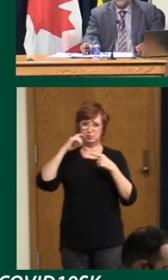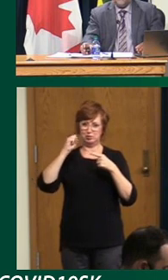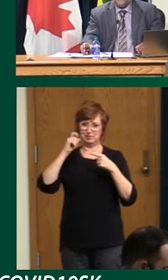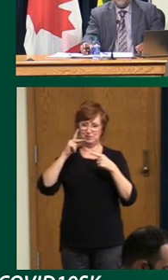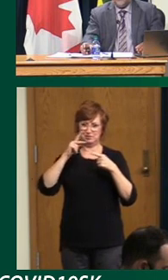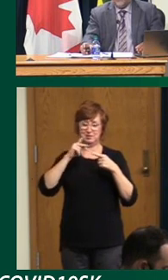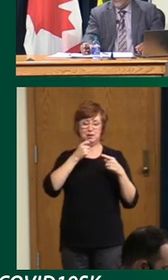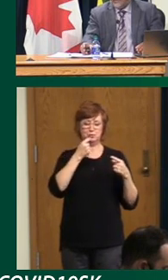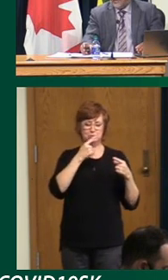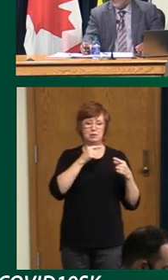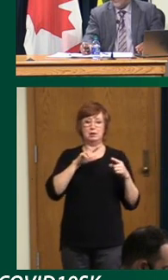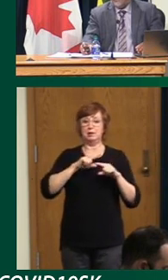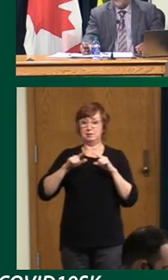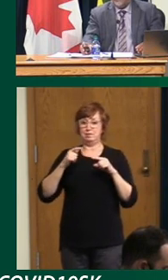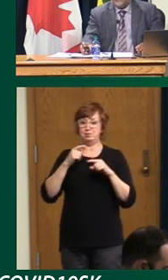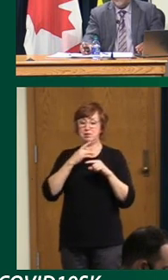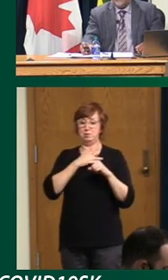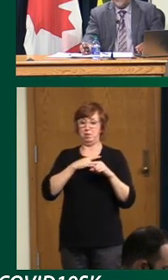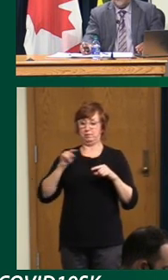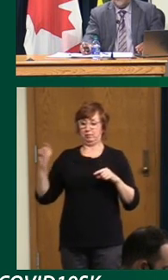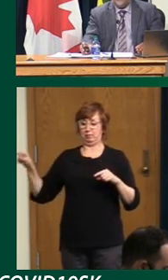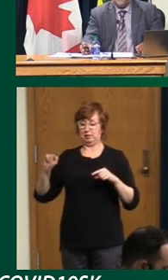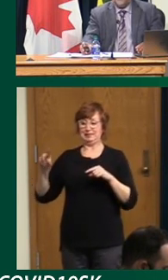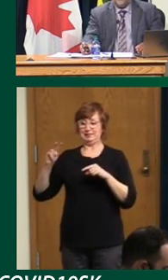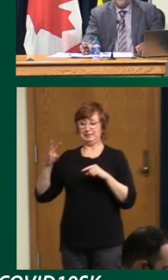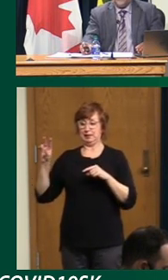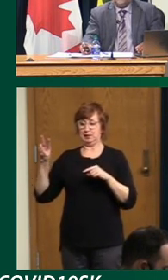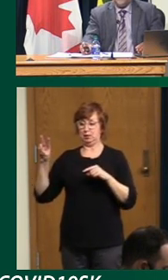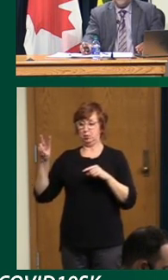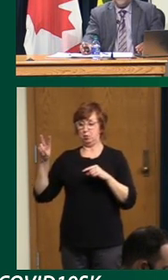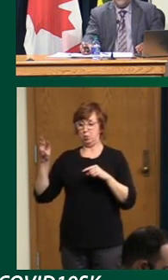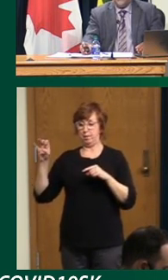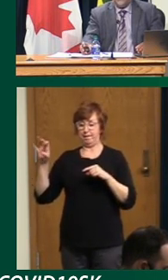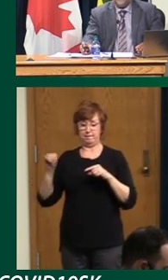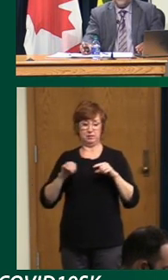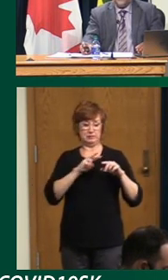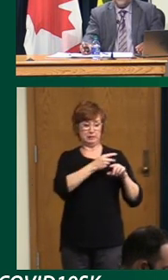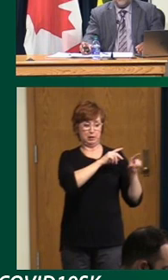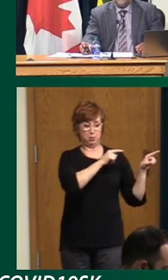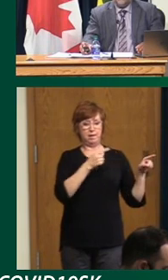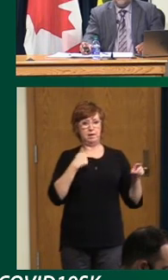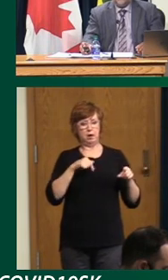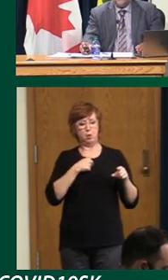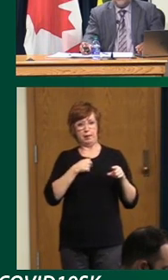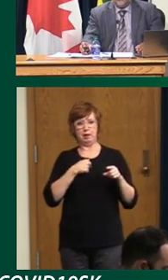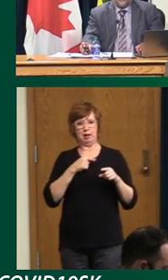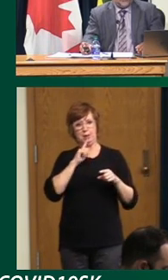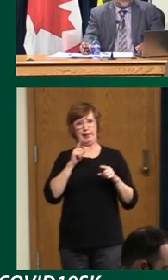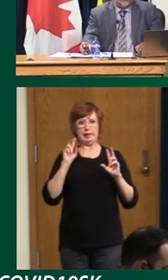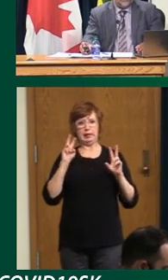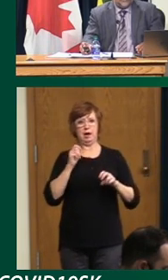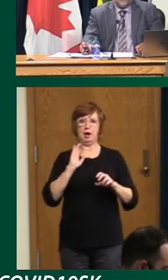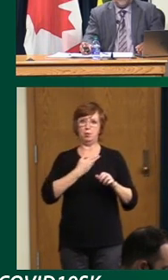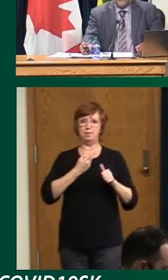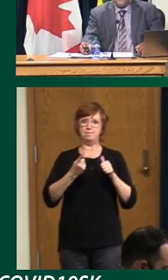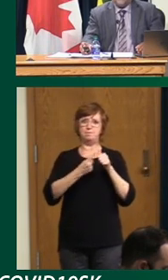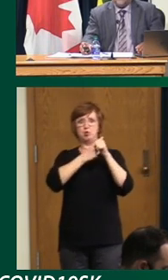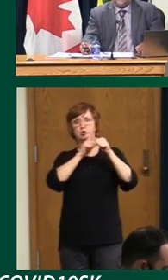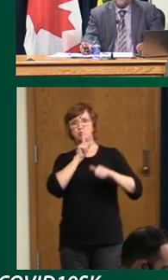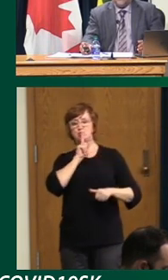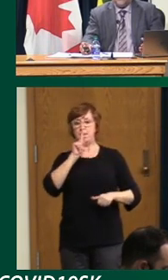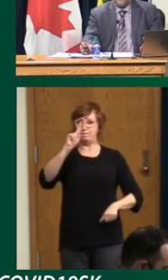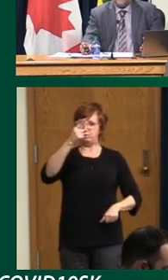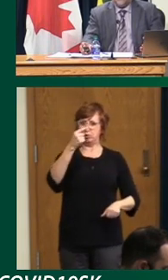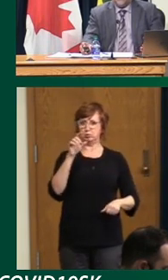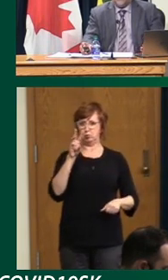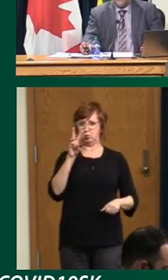it's been their second wave. For us, I would submit that this is our first true test, and we have prepared well, but we are now being